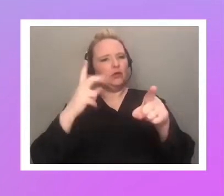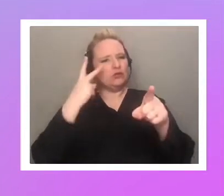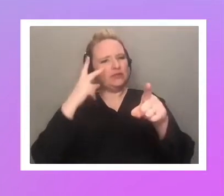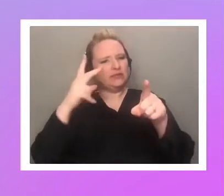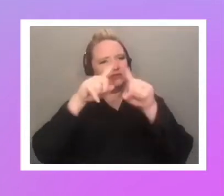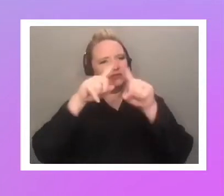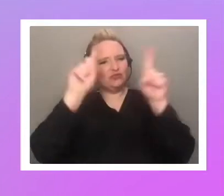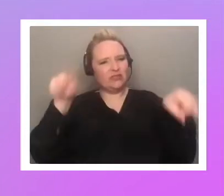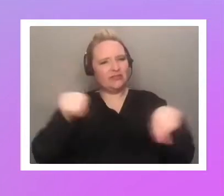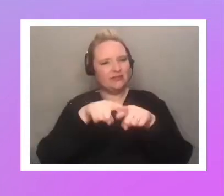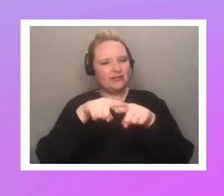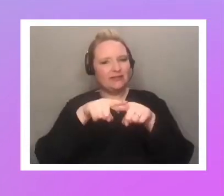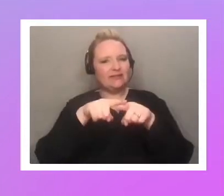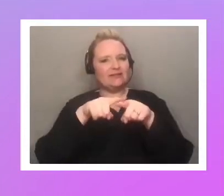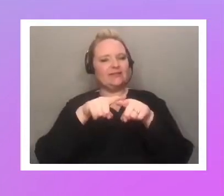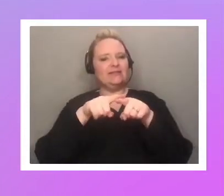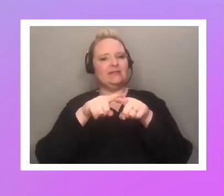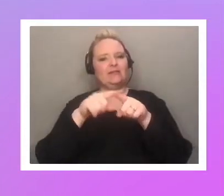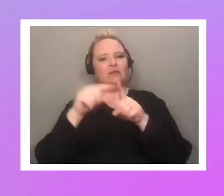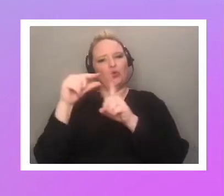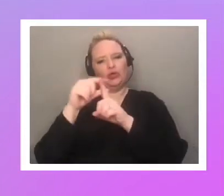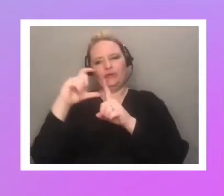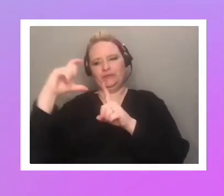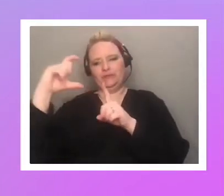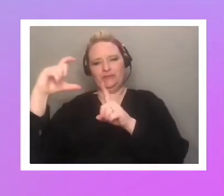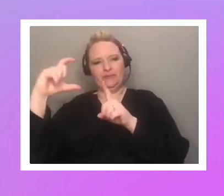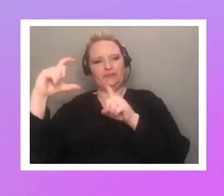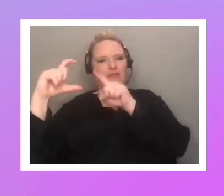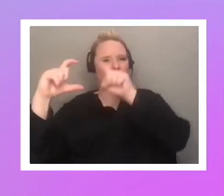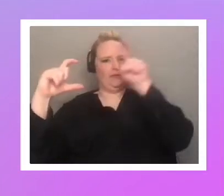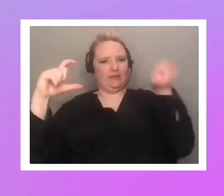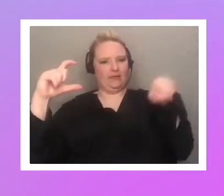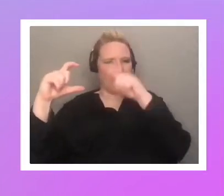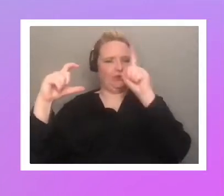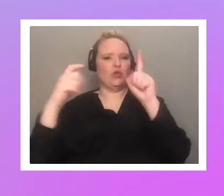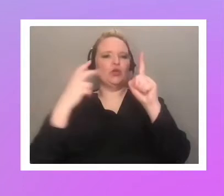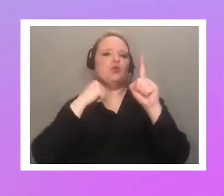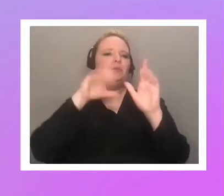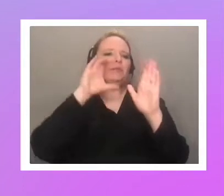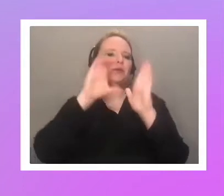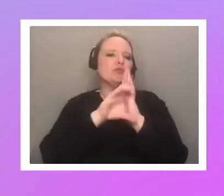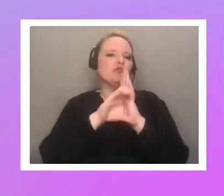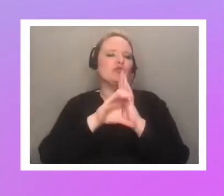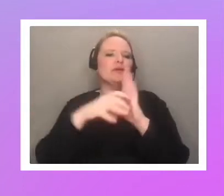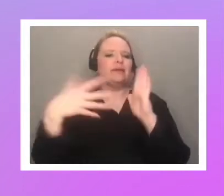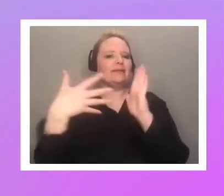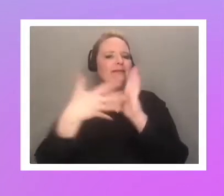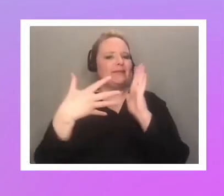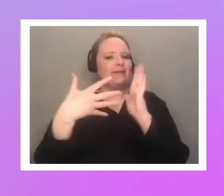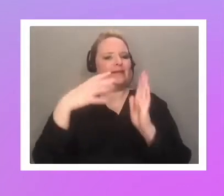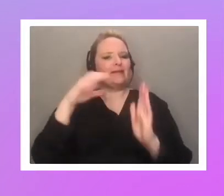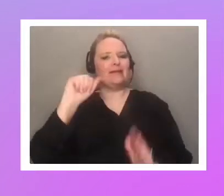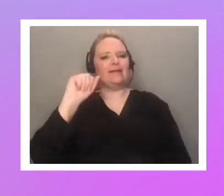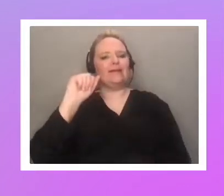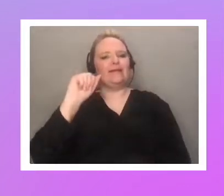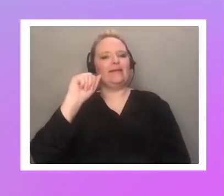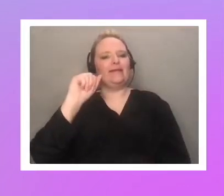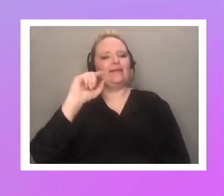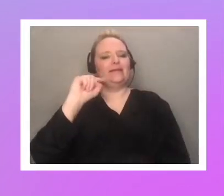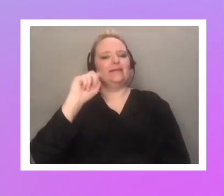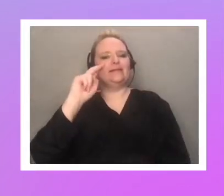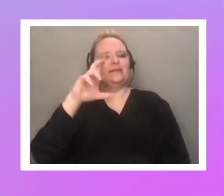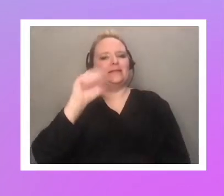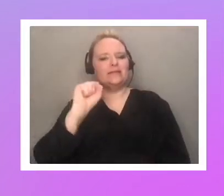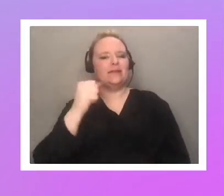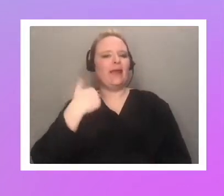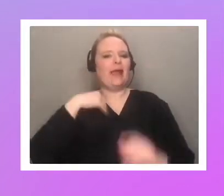establish a baseline text is a very cute image of a cactus with like bubble